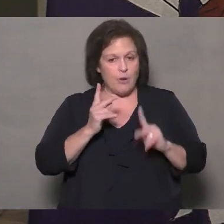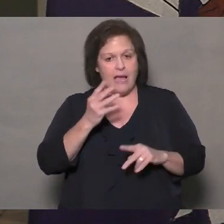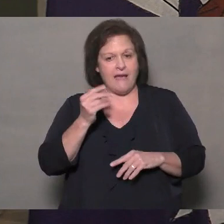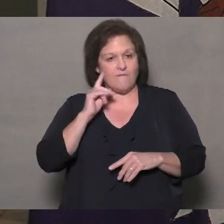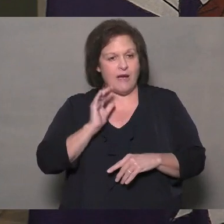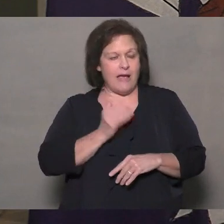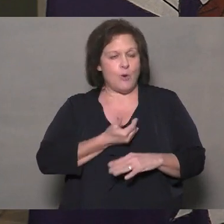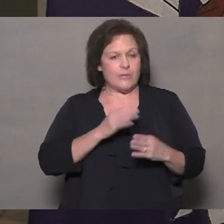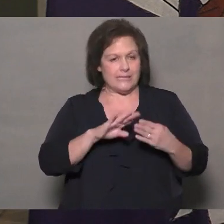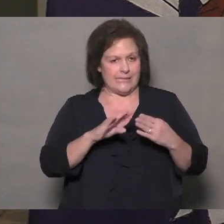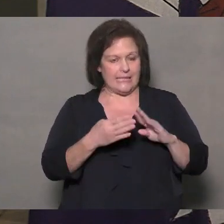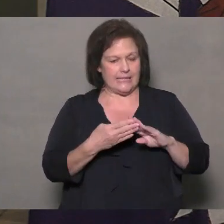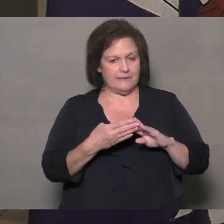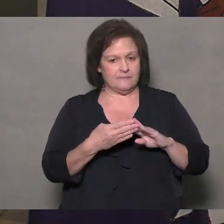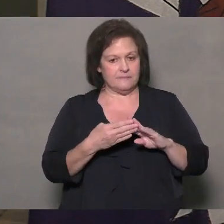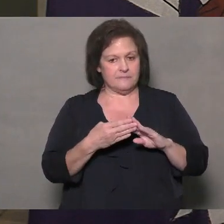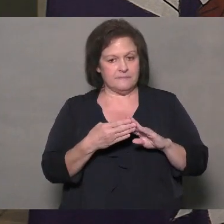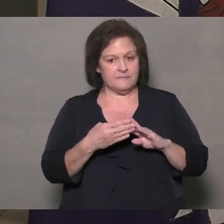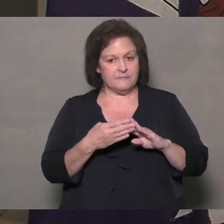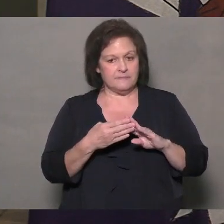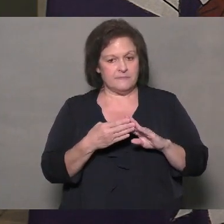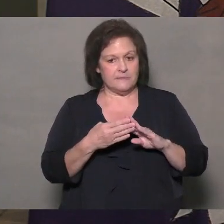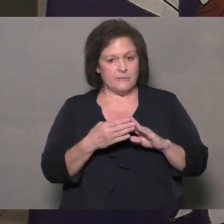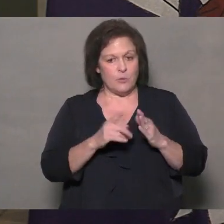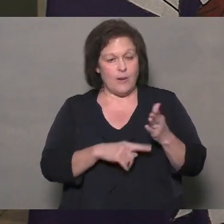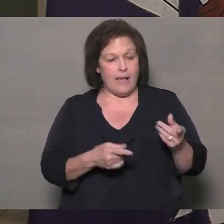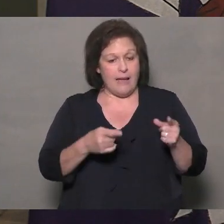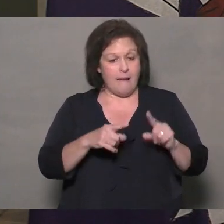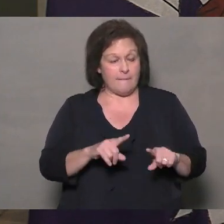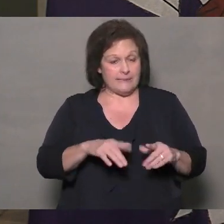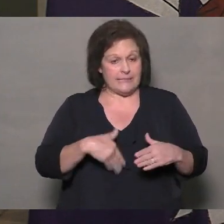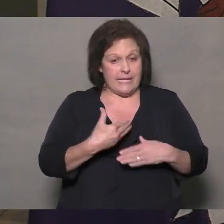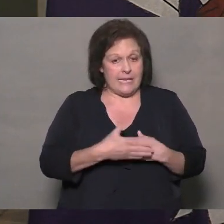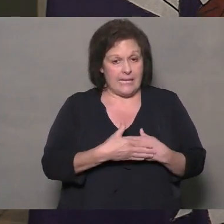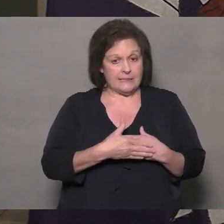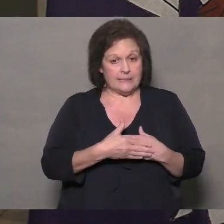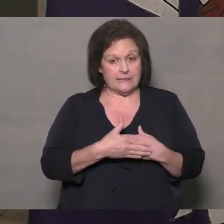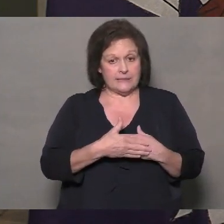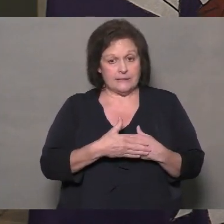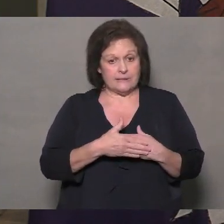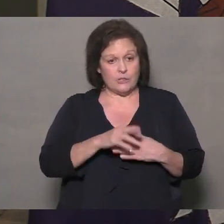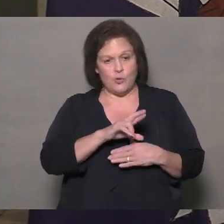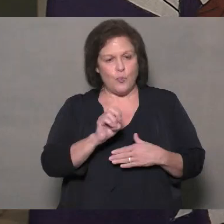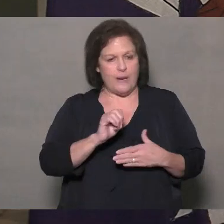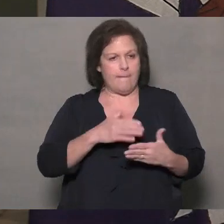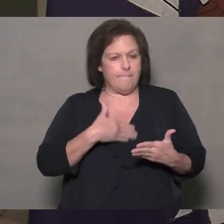for our city. What happens next is rebirth.